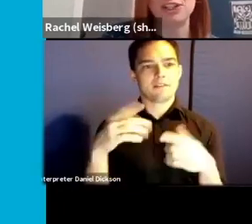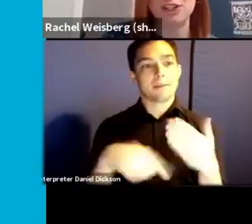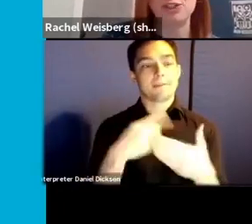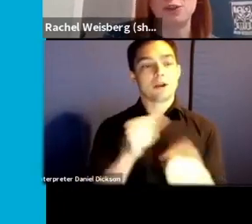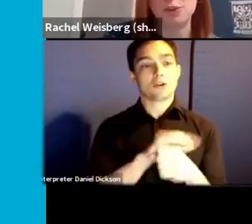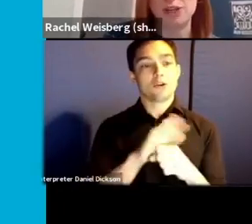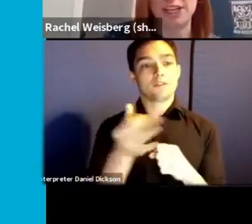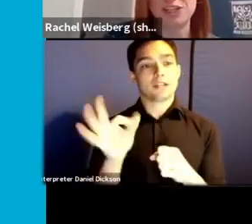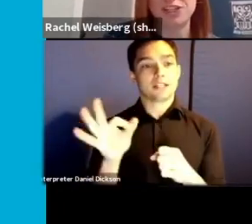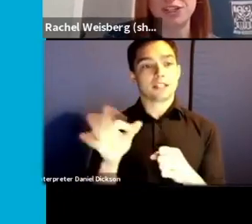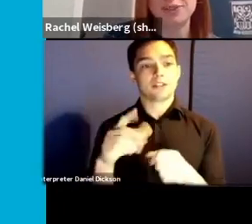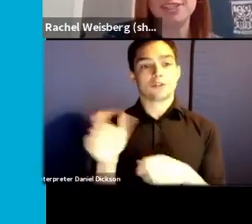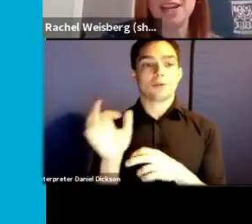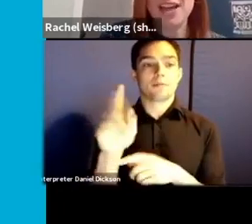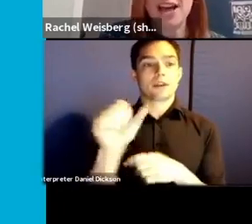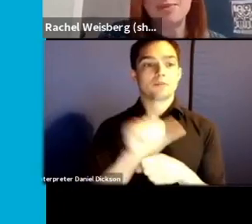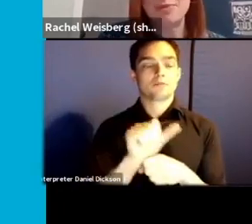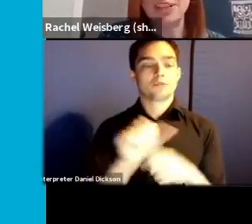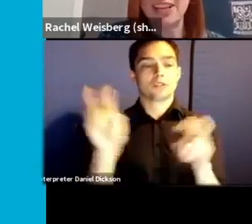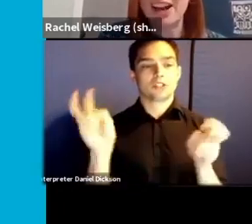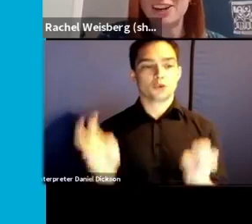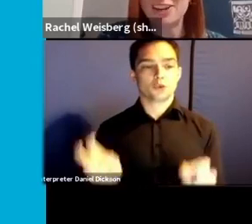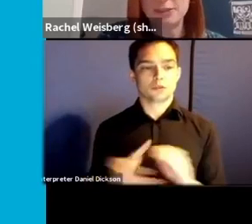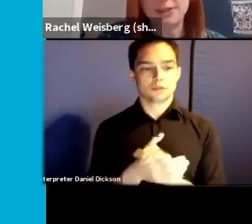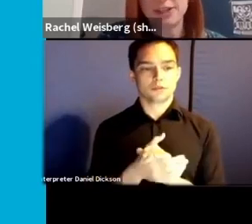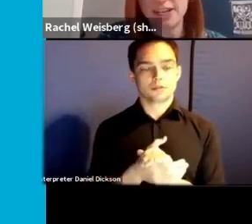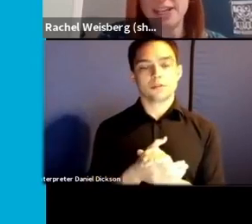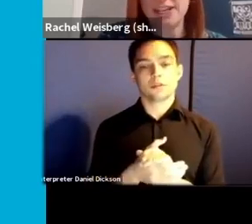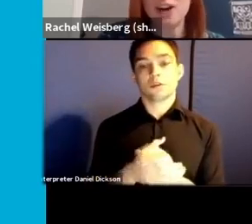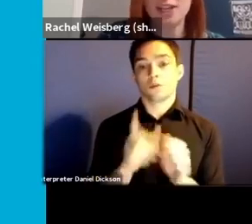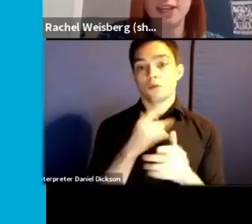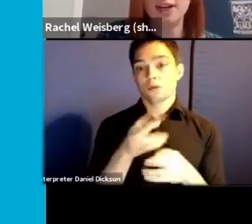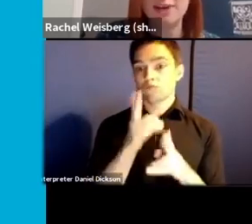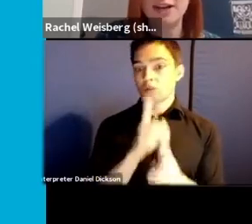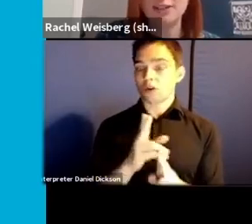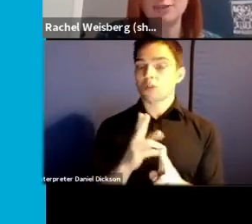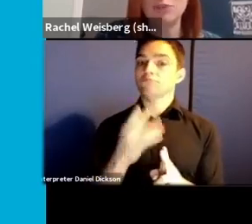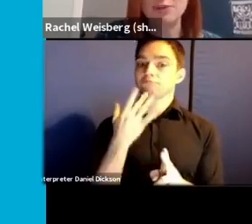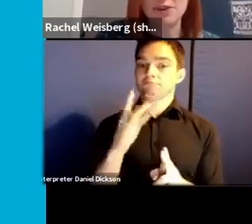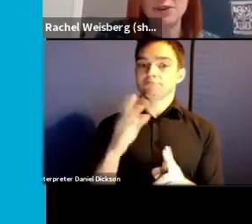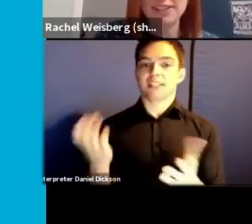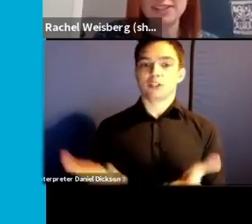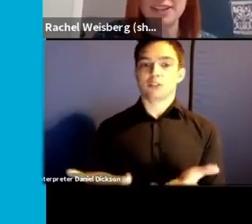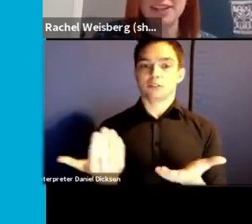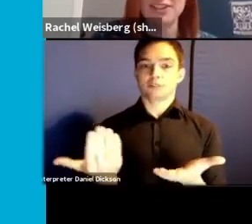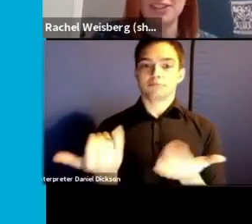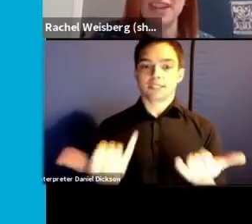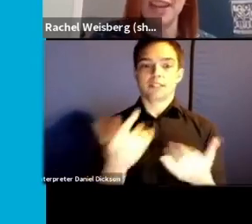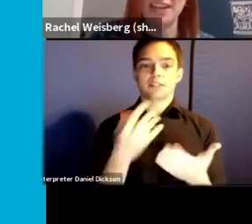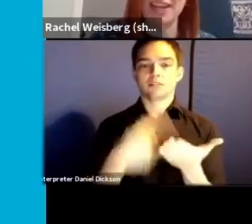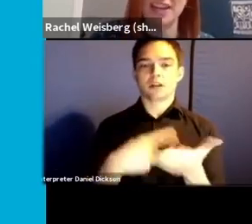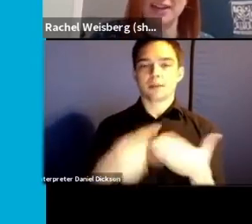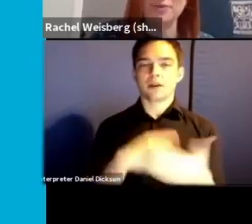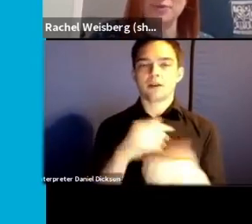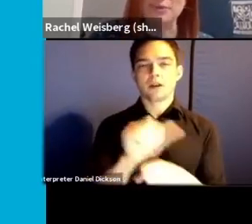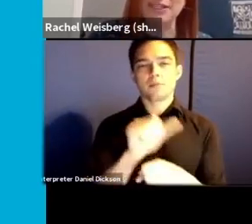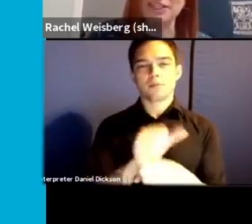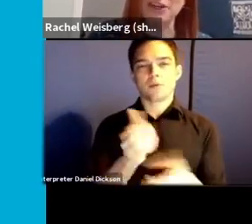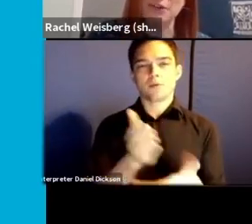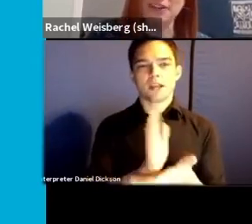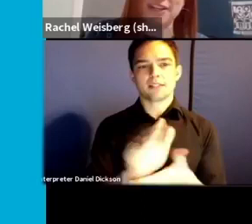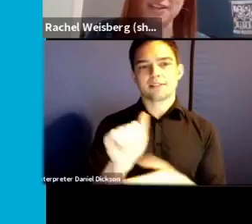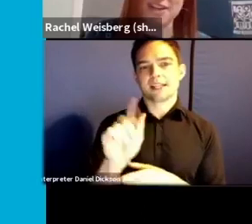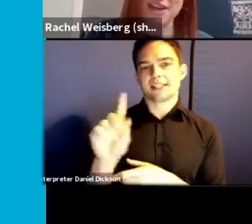COVID-19 and return to work issues. I'm really honored to be here today talking about employment rights under the ADA with